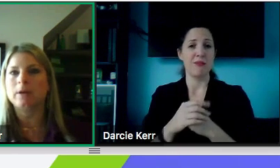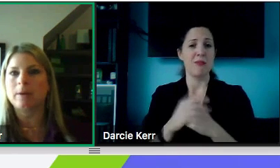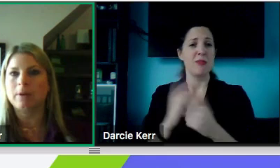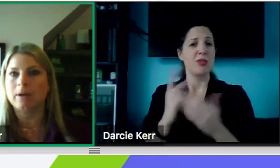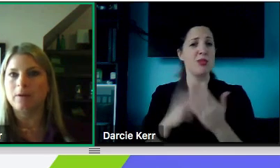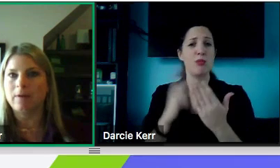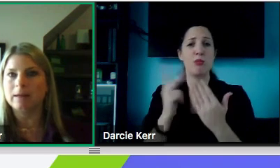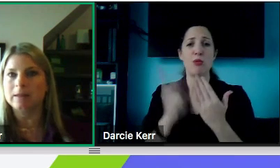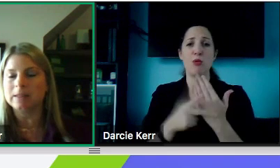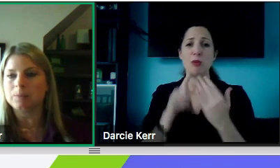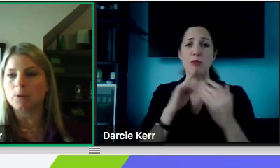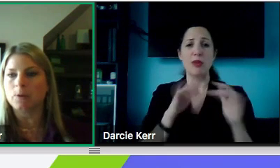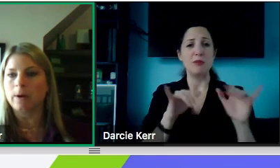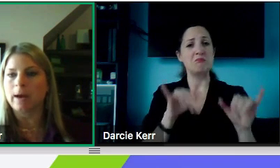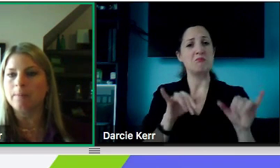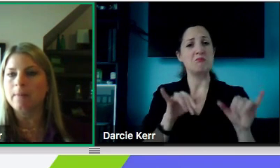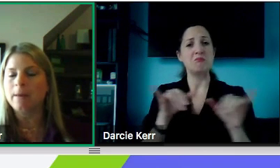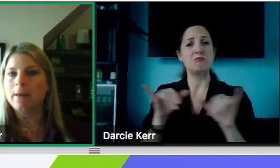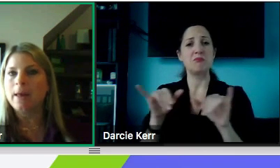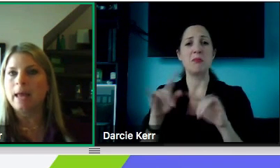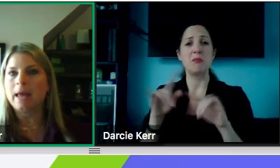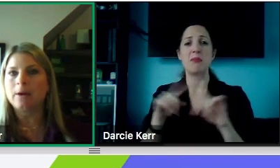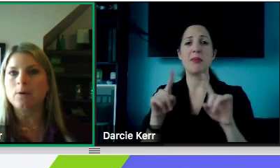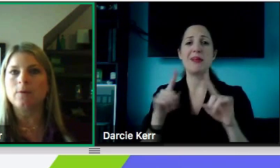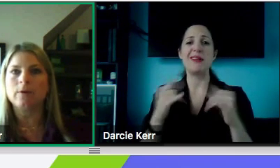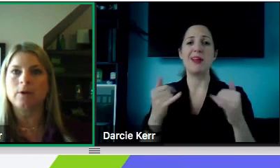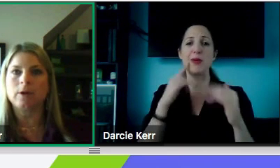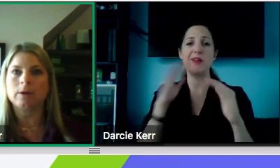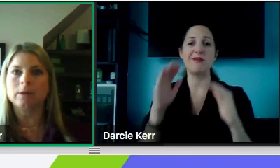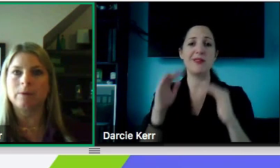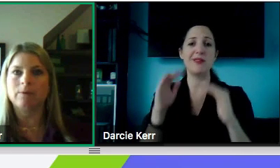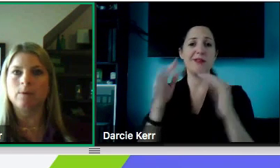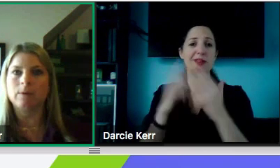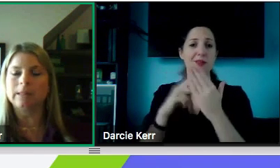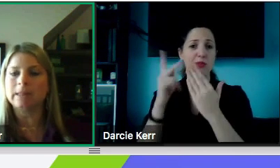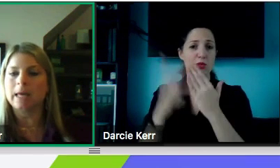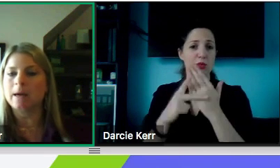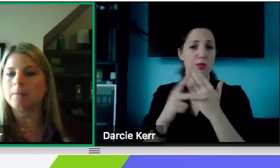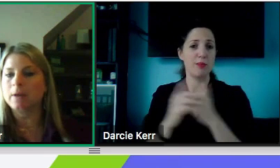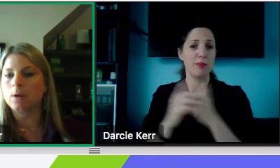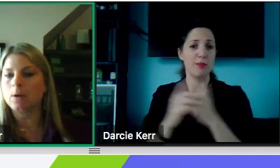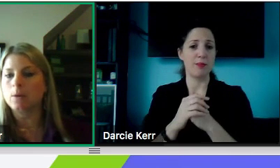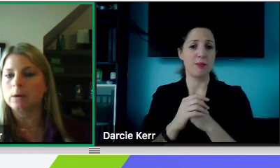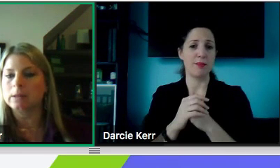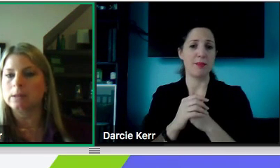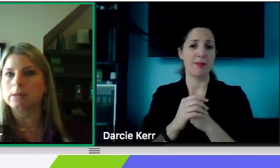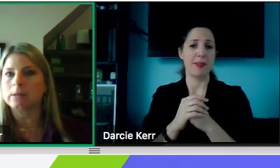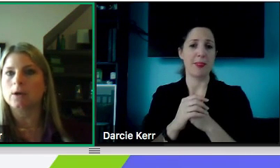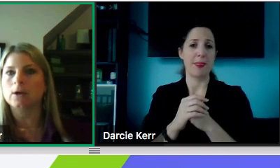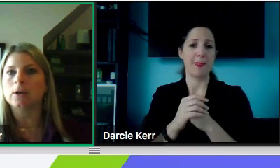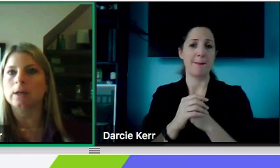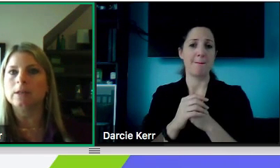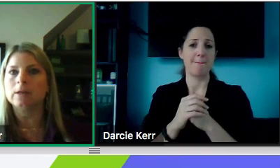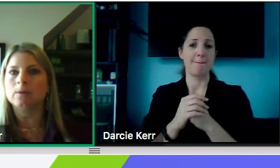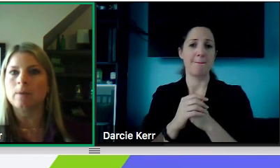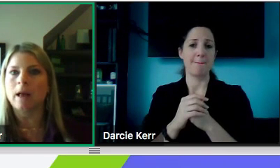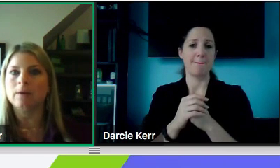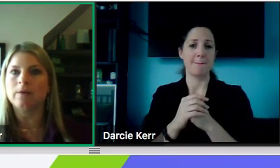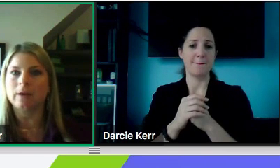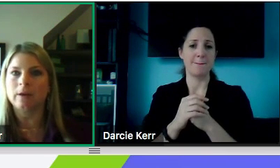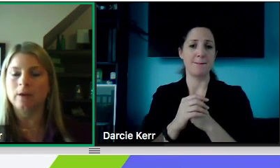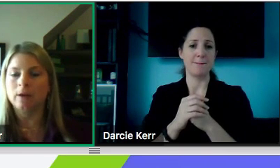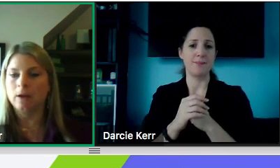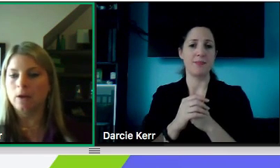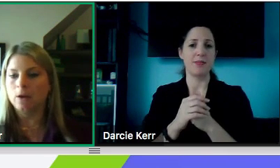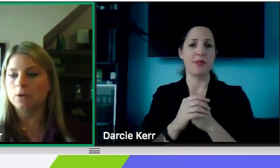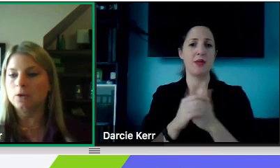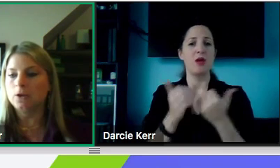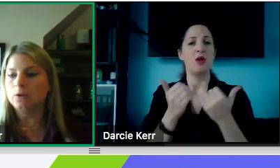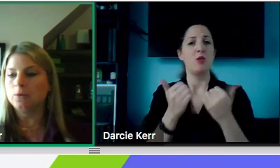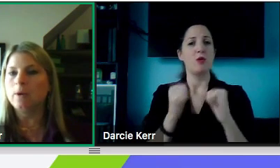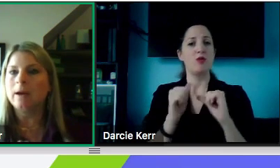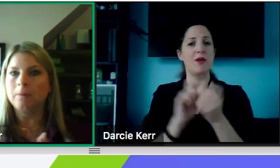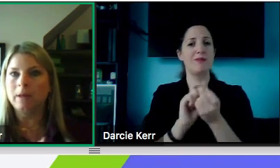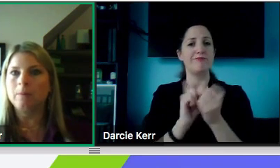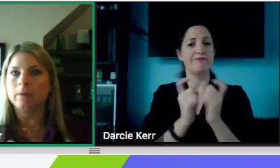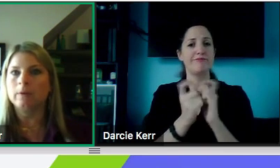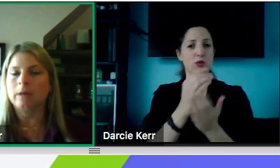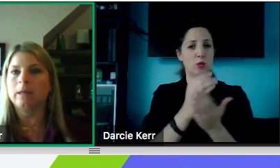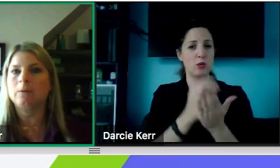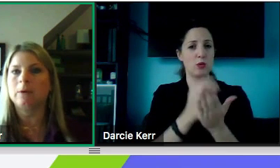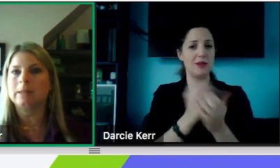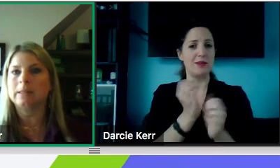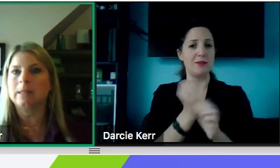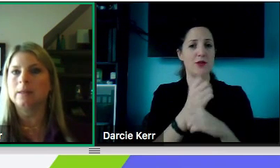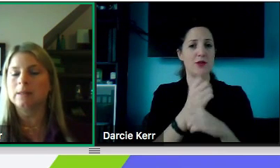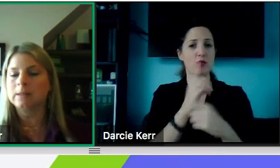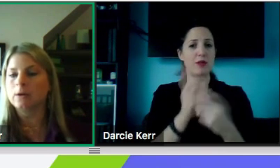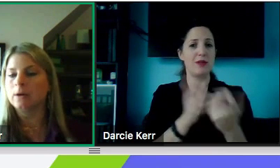and opened up an advanced program. And over the years, we've always kept the courses current and relevant. to